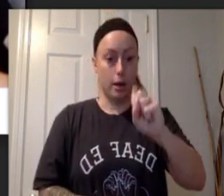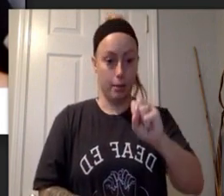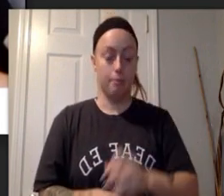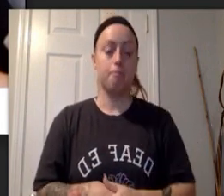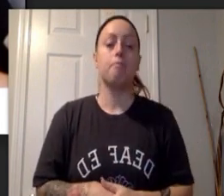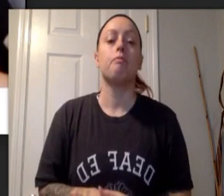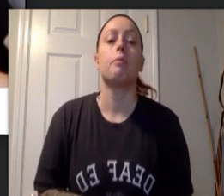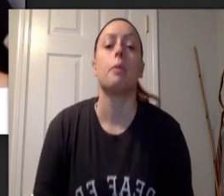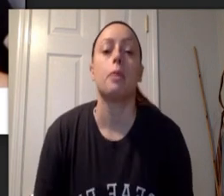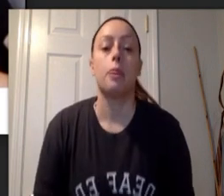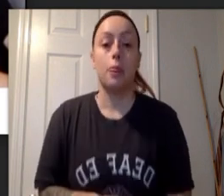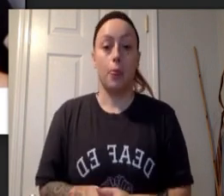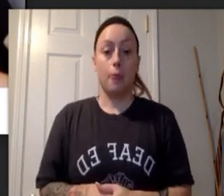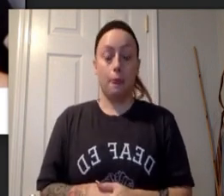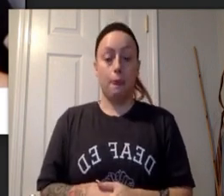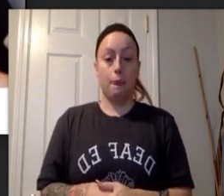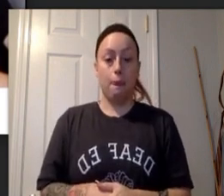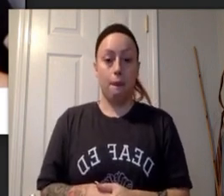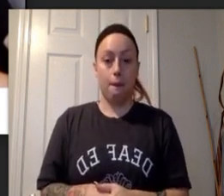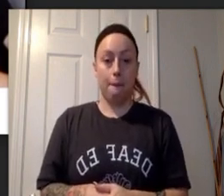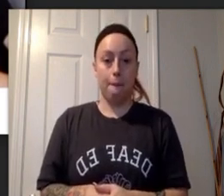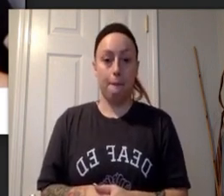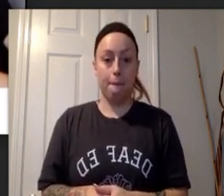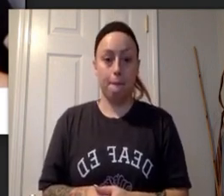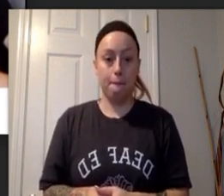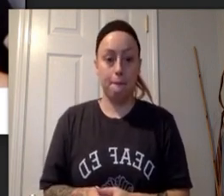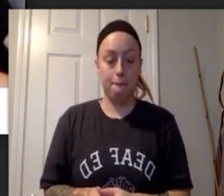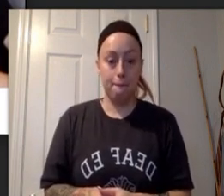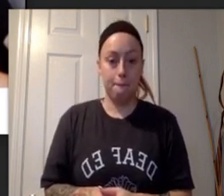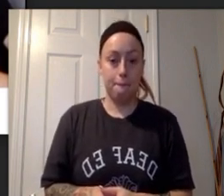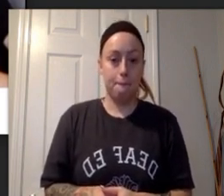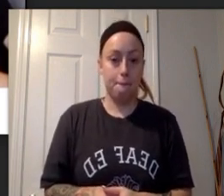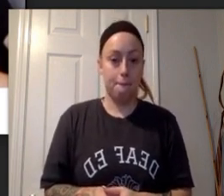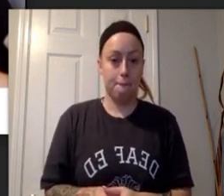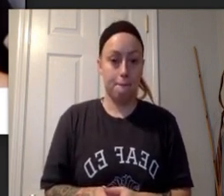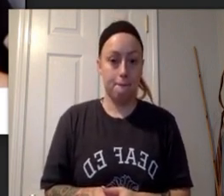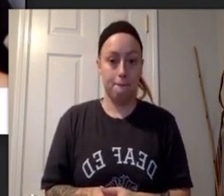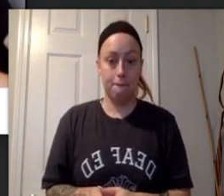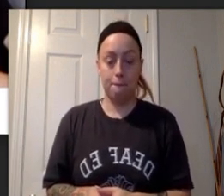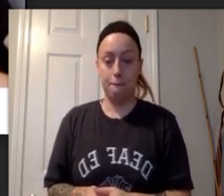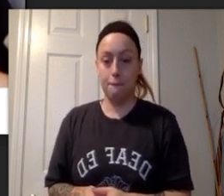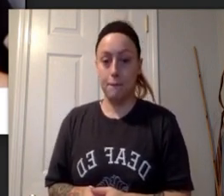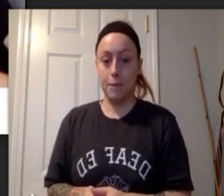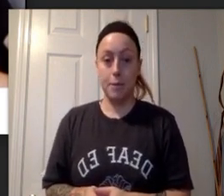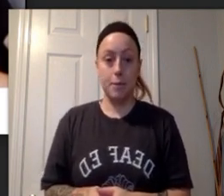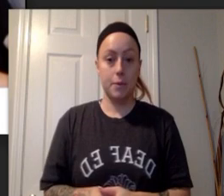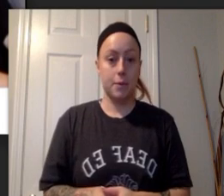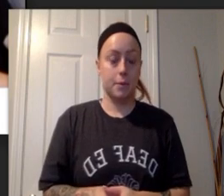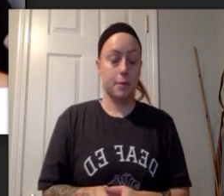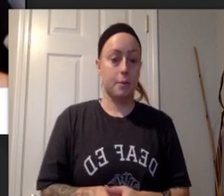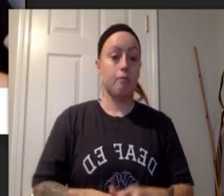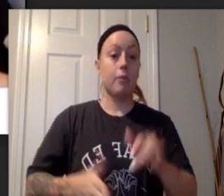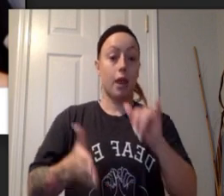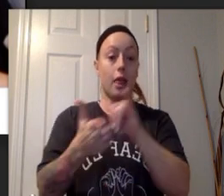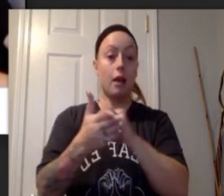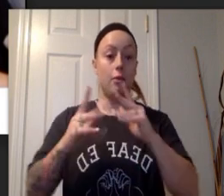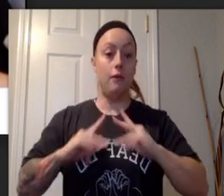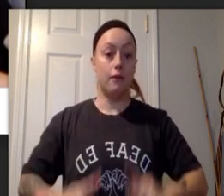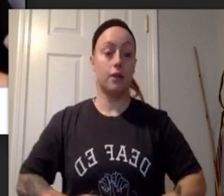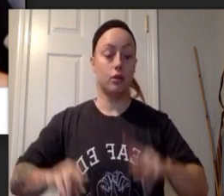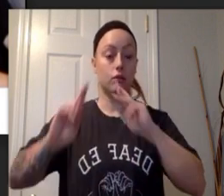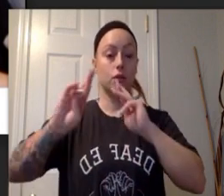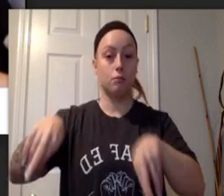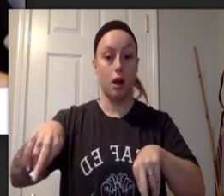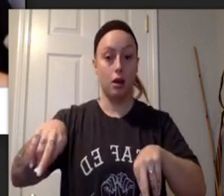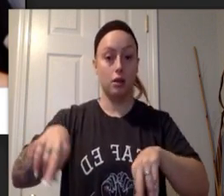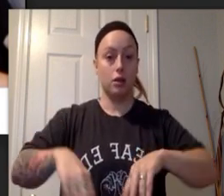of the lips if somebody's wearing a big coat or something. Thank you so much for that demo, Corrine. And that will give us a physical response. Kind of